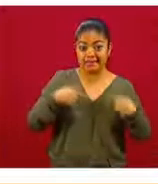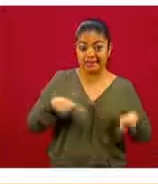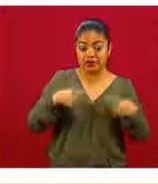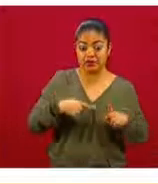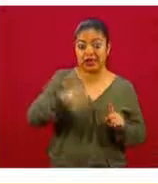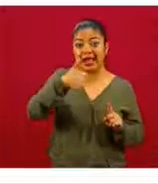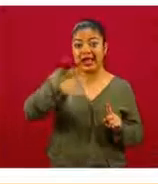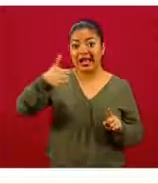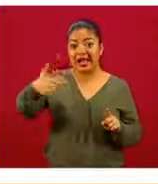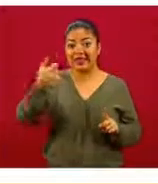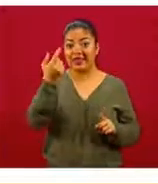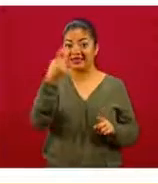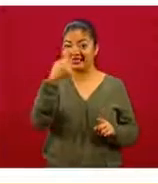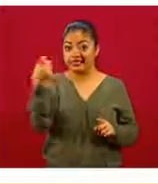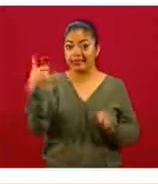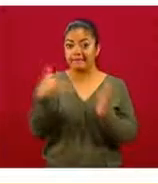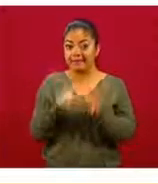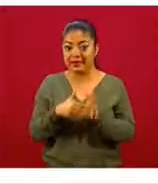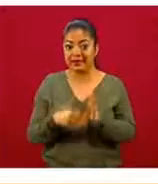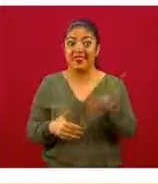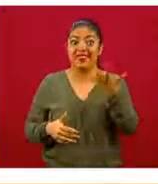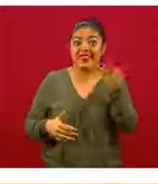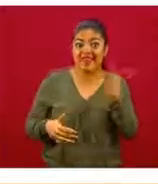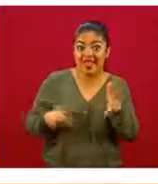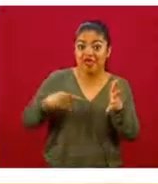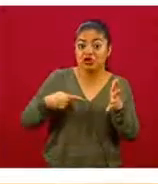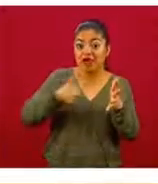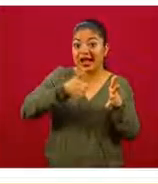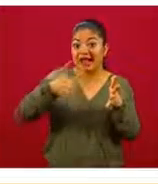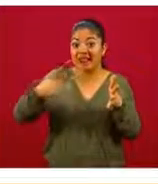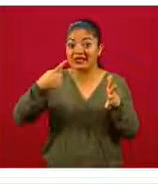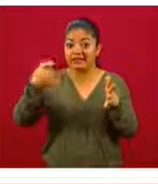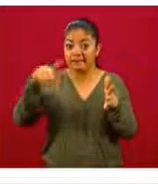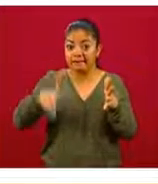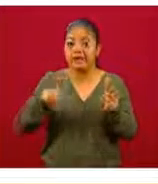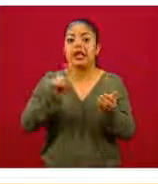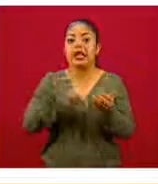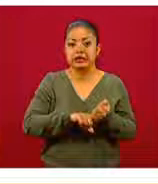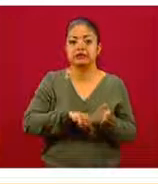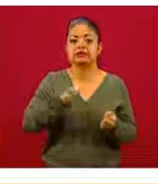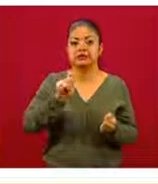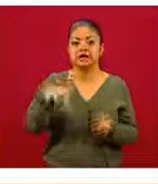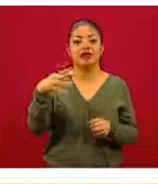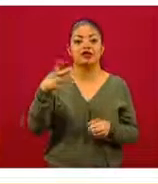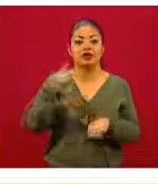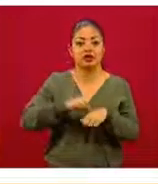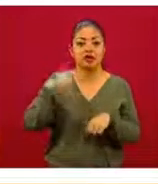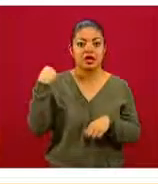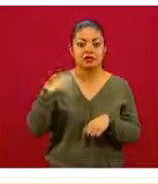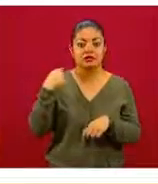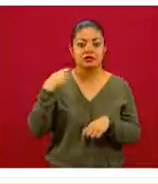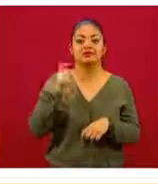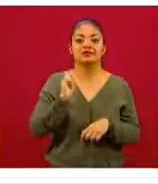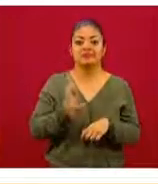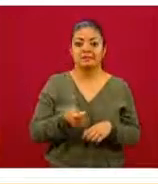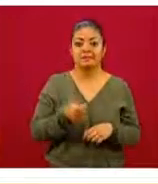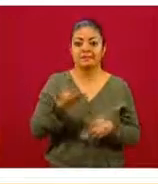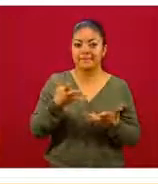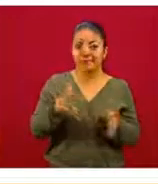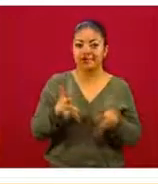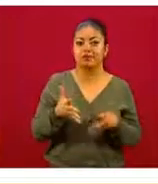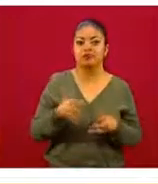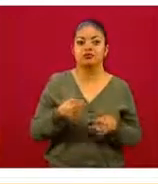10 people out of every 100,000 inhabitants, 10 out of every 100,000 inhabitants have had